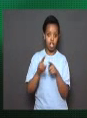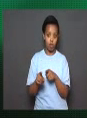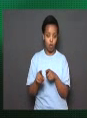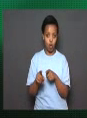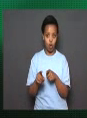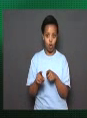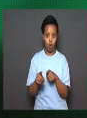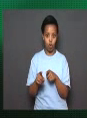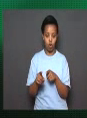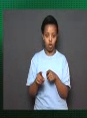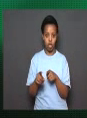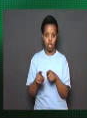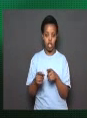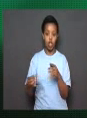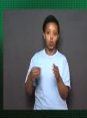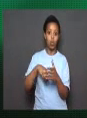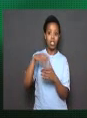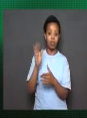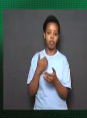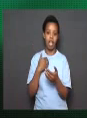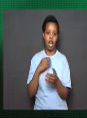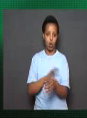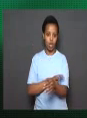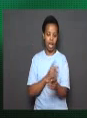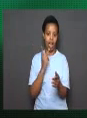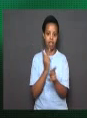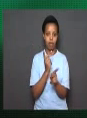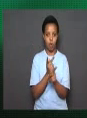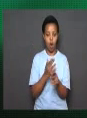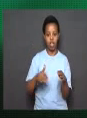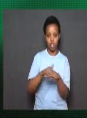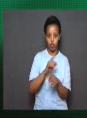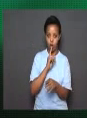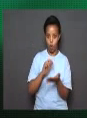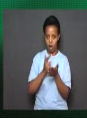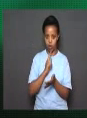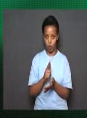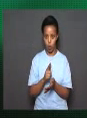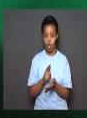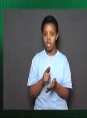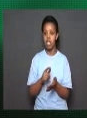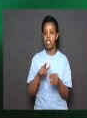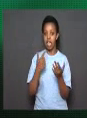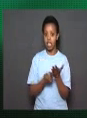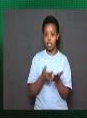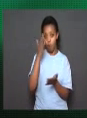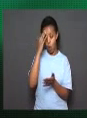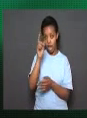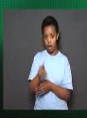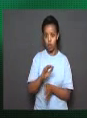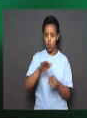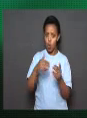from a host cell. It is important to note that not all virus